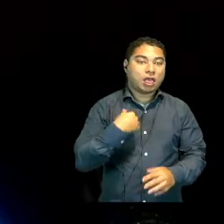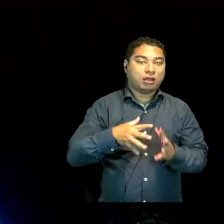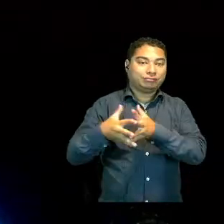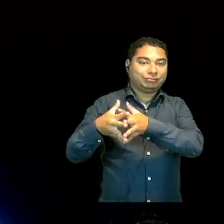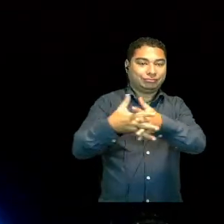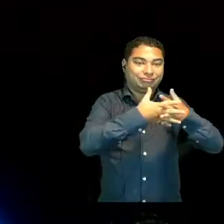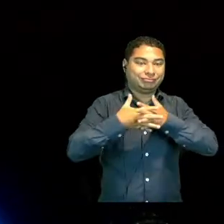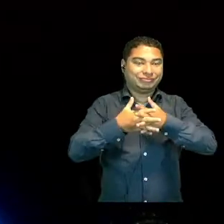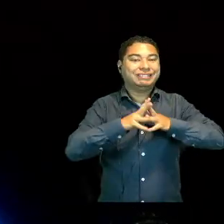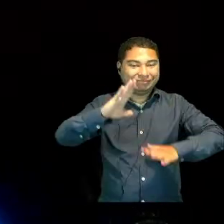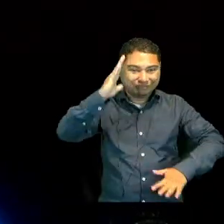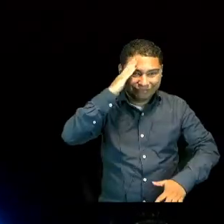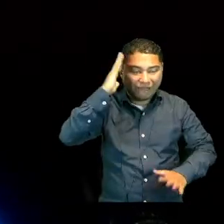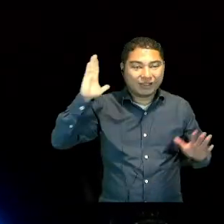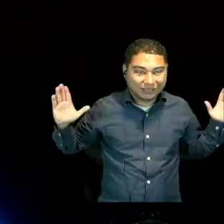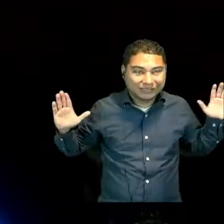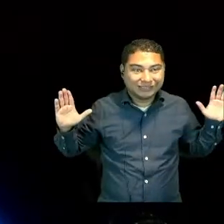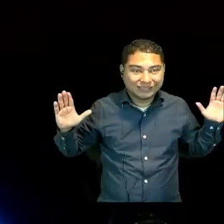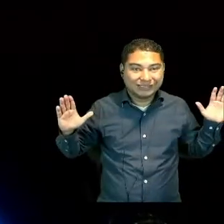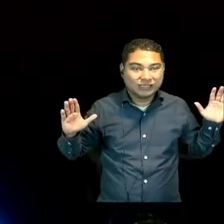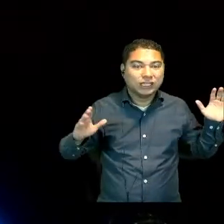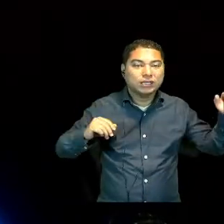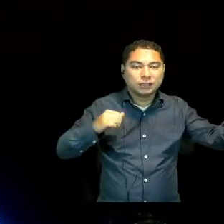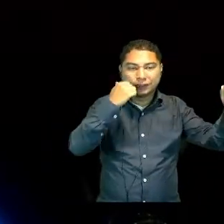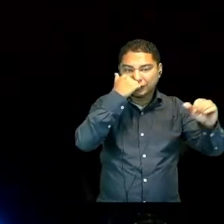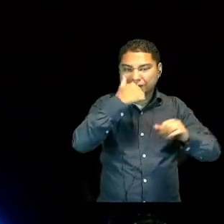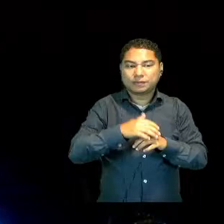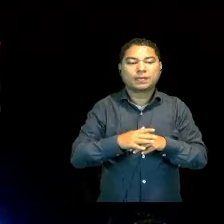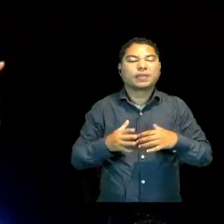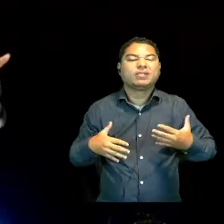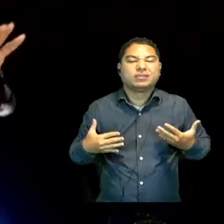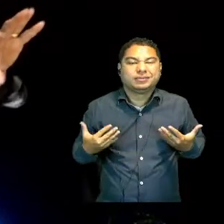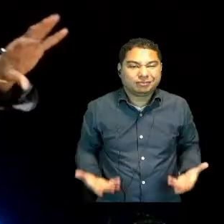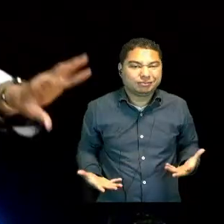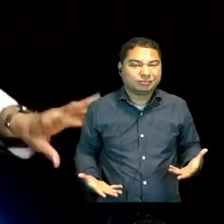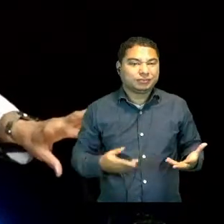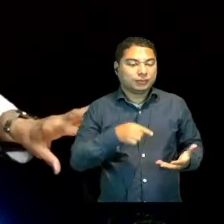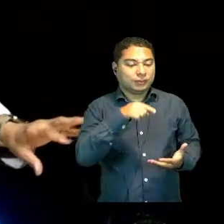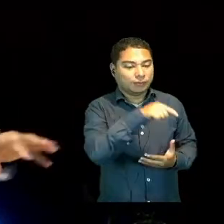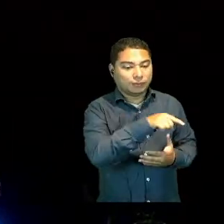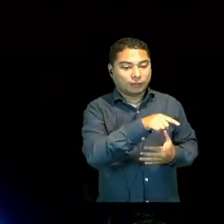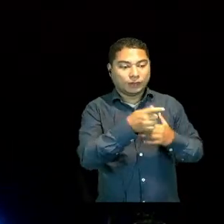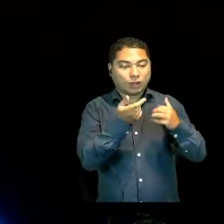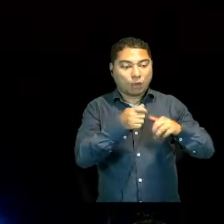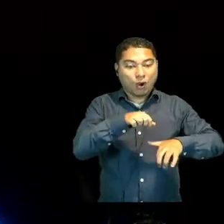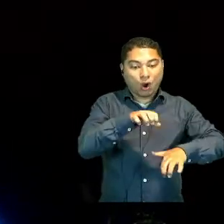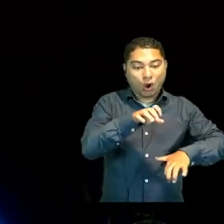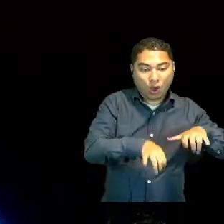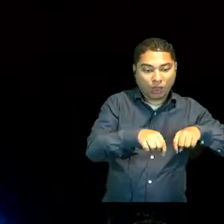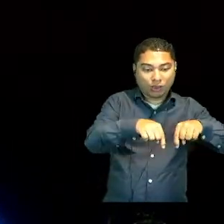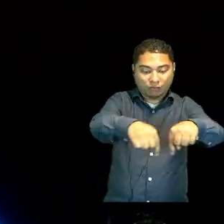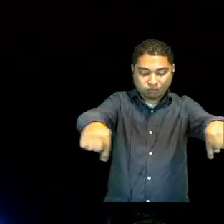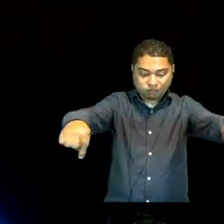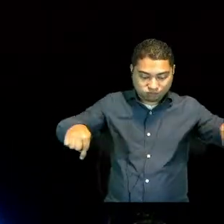who presumes to occupy the office of the presidency.